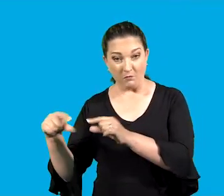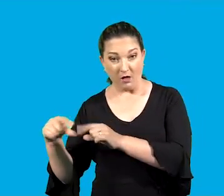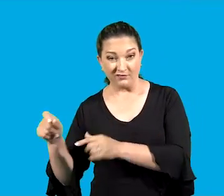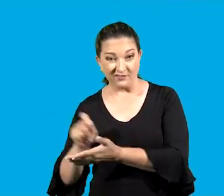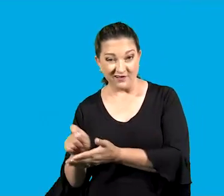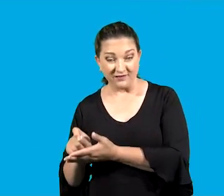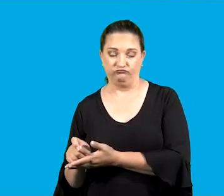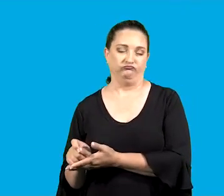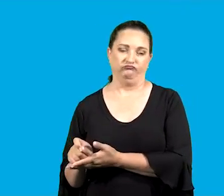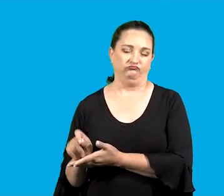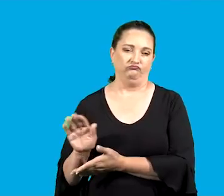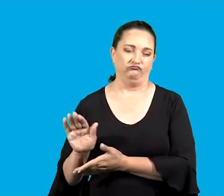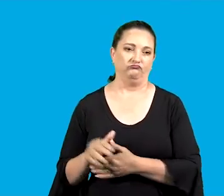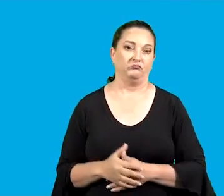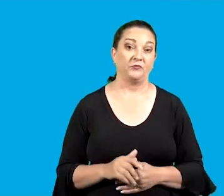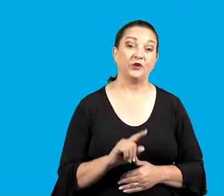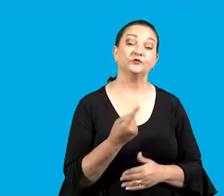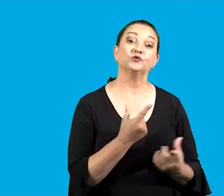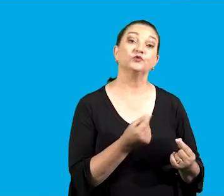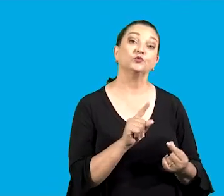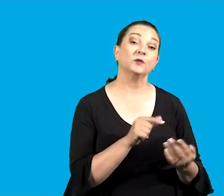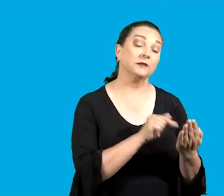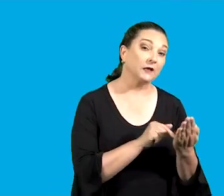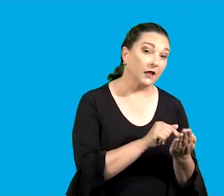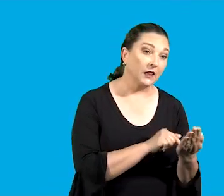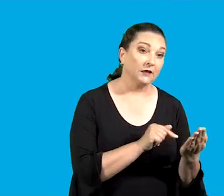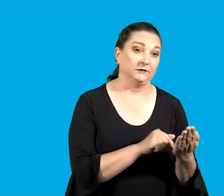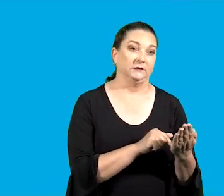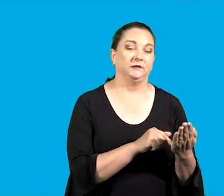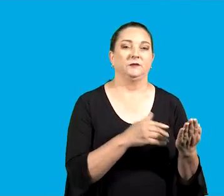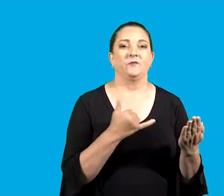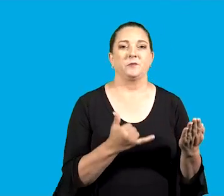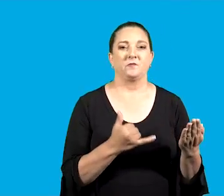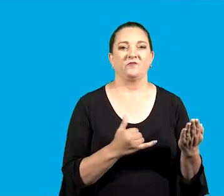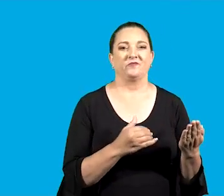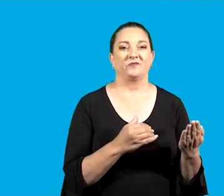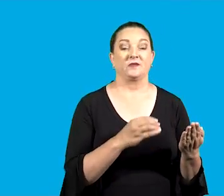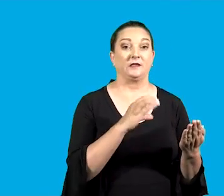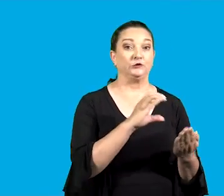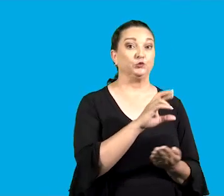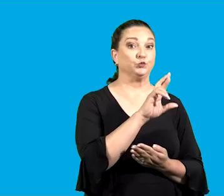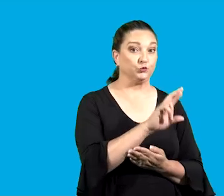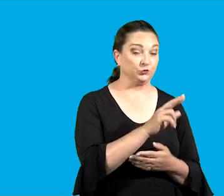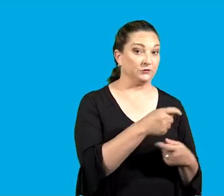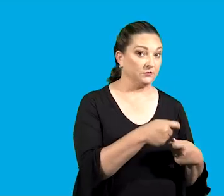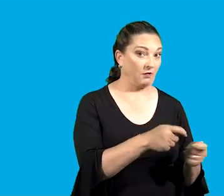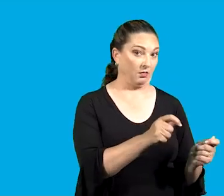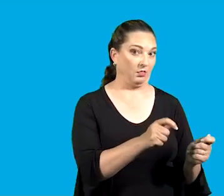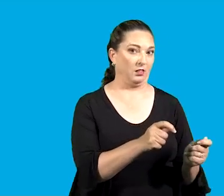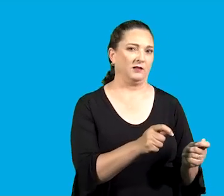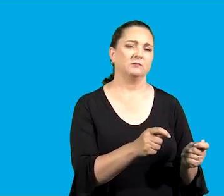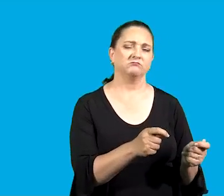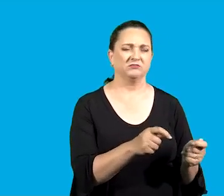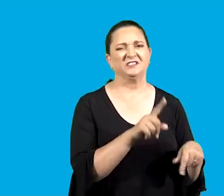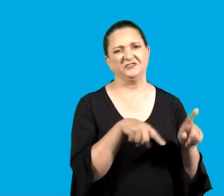first things that we're going to do is to calculate our credit sales here. All right. And to calculate that credit sales is very easy.